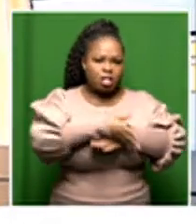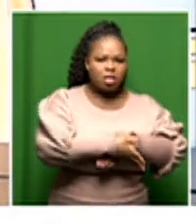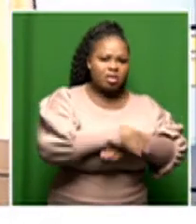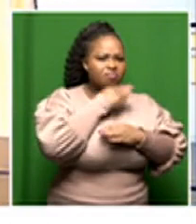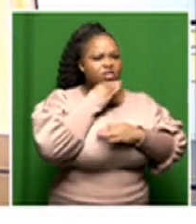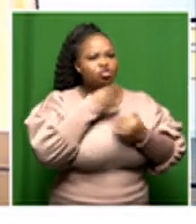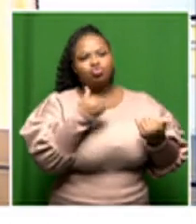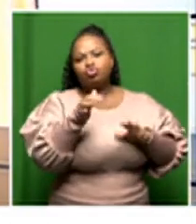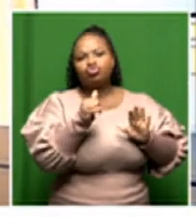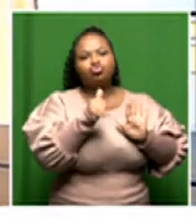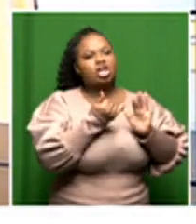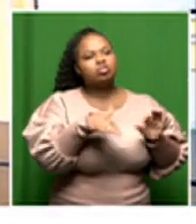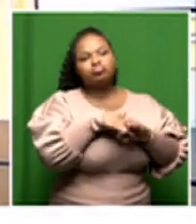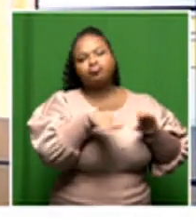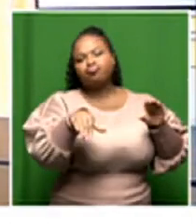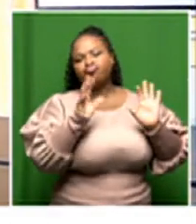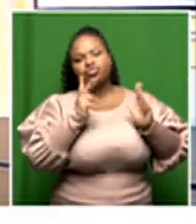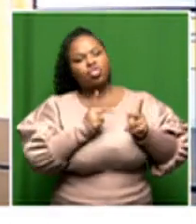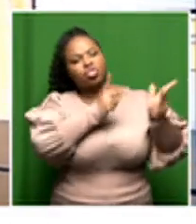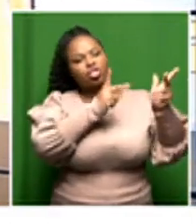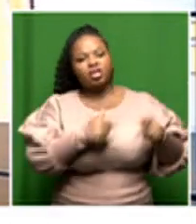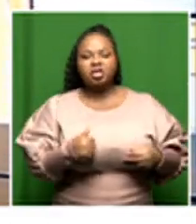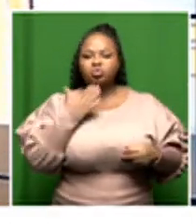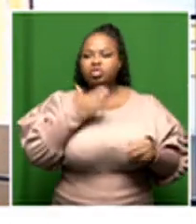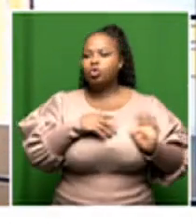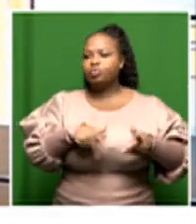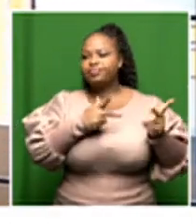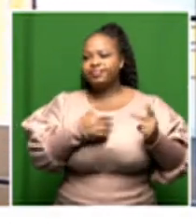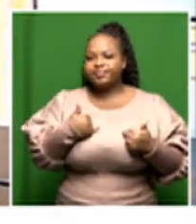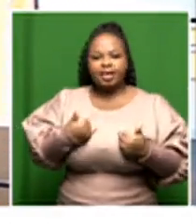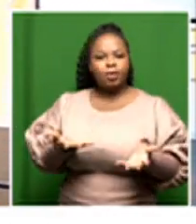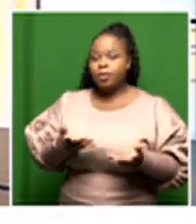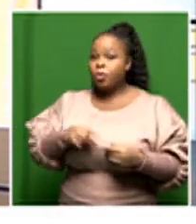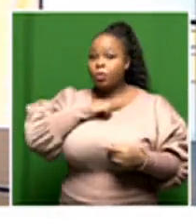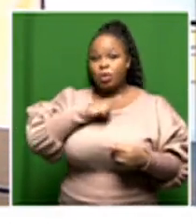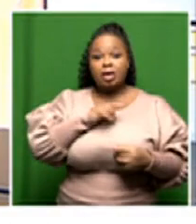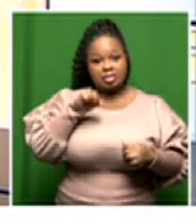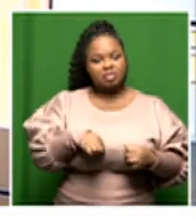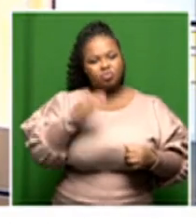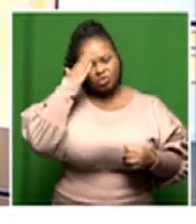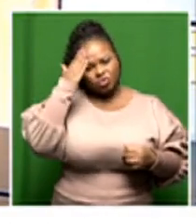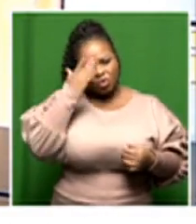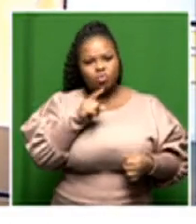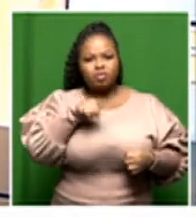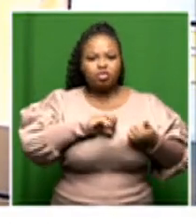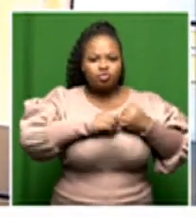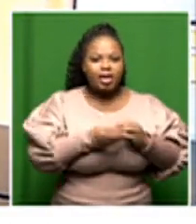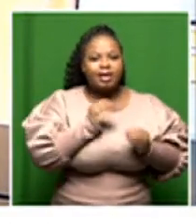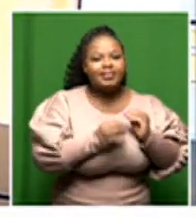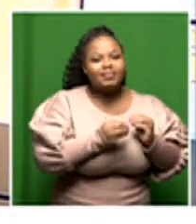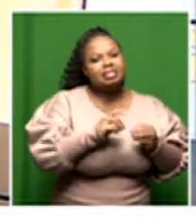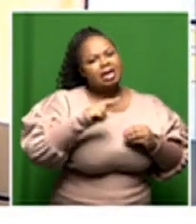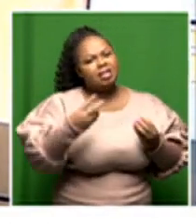close the door and walk away and say, well, thanks so much, we're leaving now. I mean, this comes with a lot of tying up of loose ends.